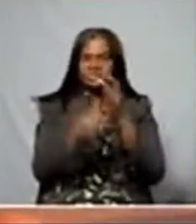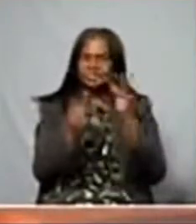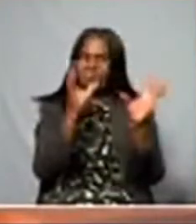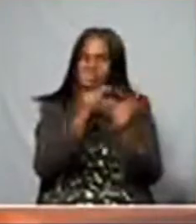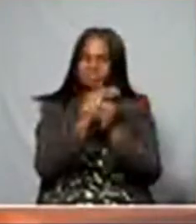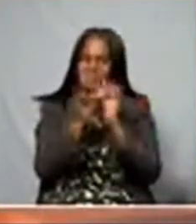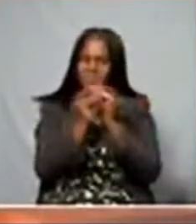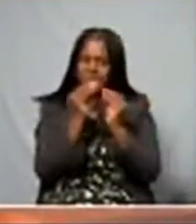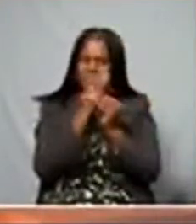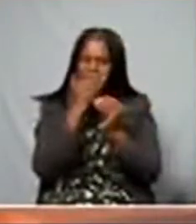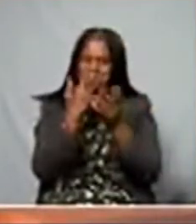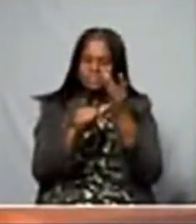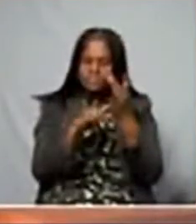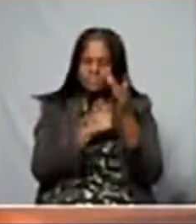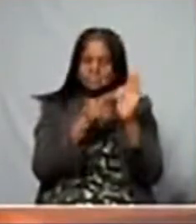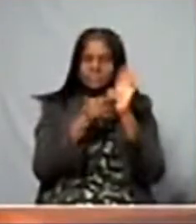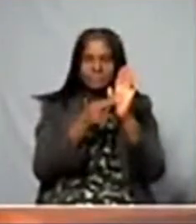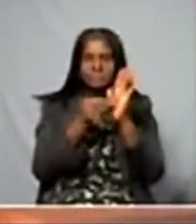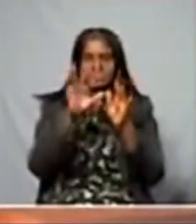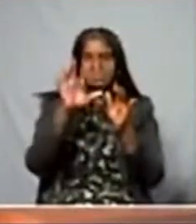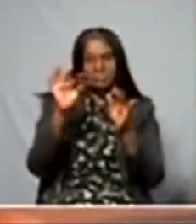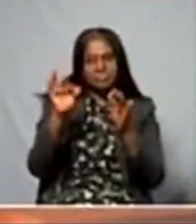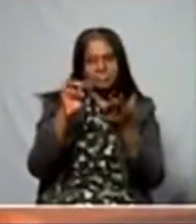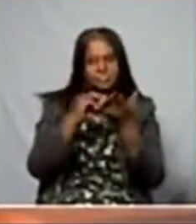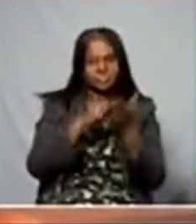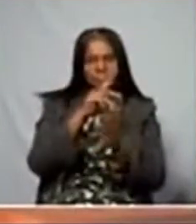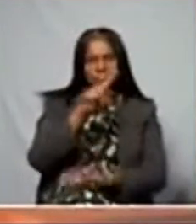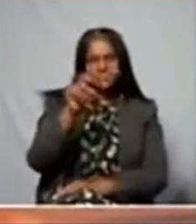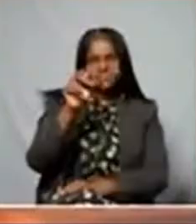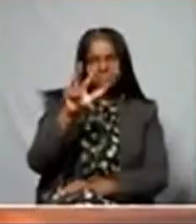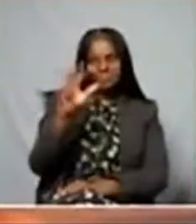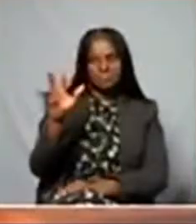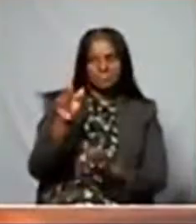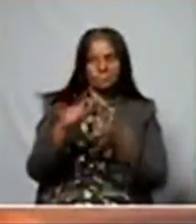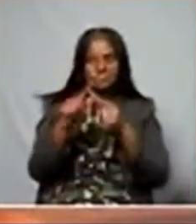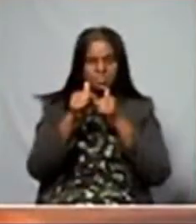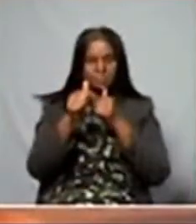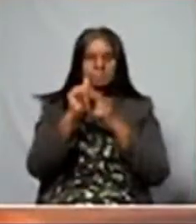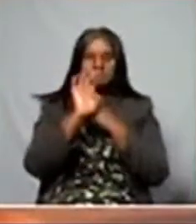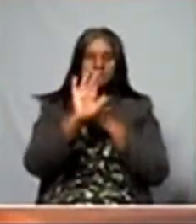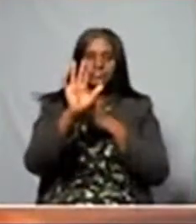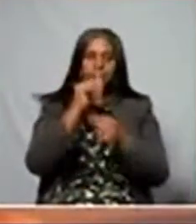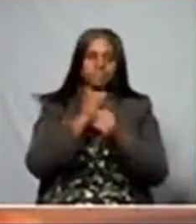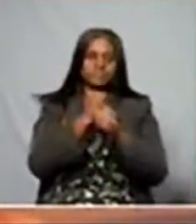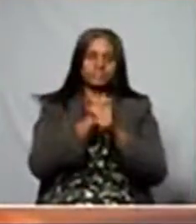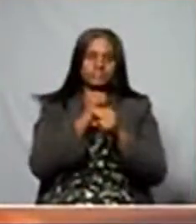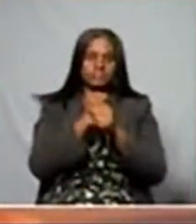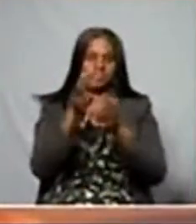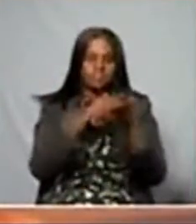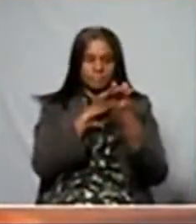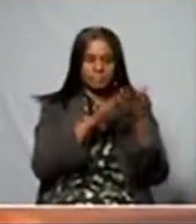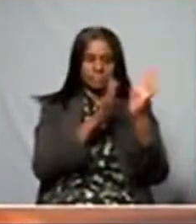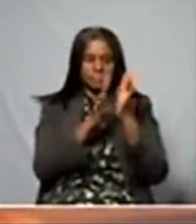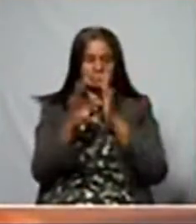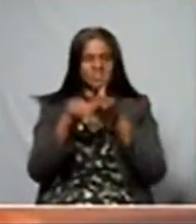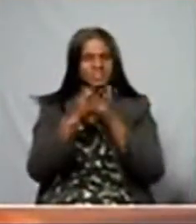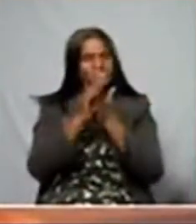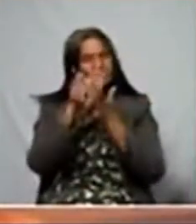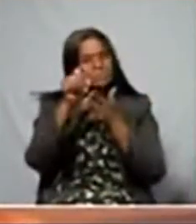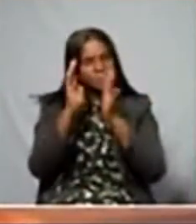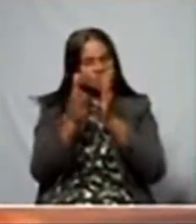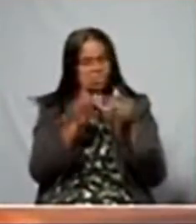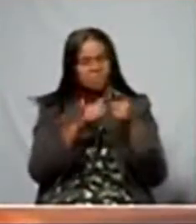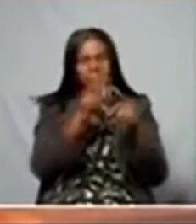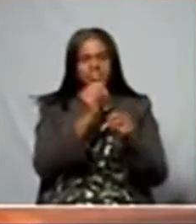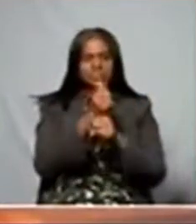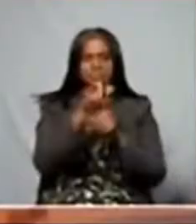have just indicated that you received 59,133,000. But according to your work plan for the whole year, how much were you supposed to receive? So you